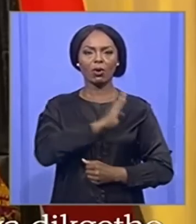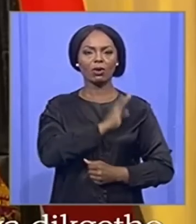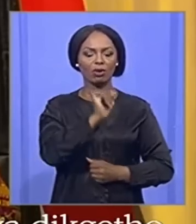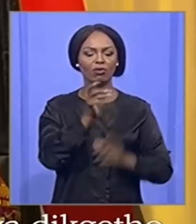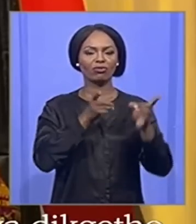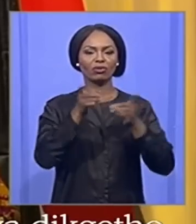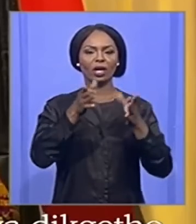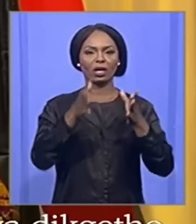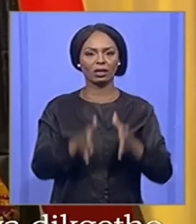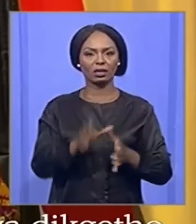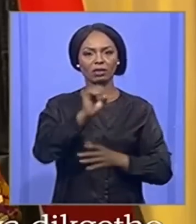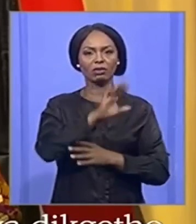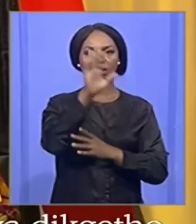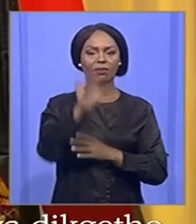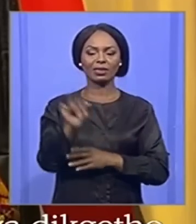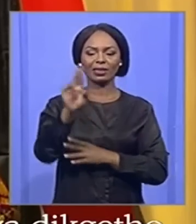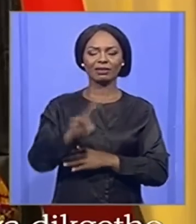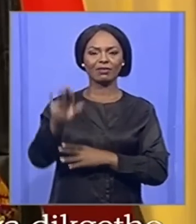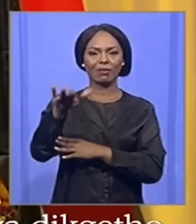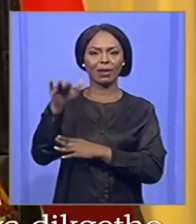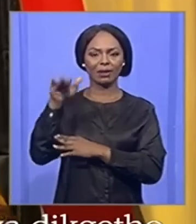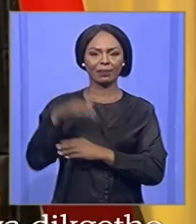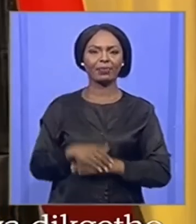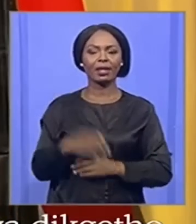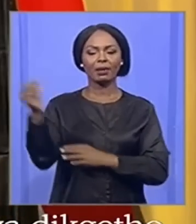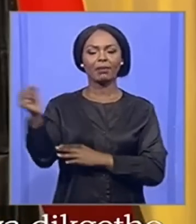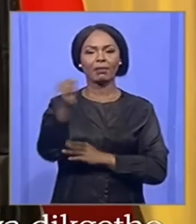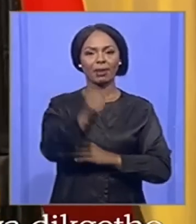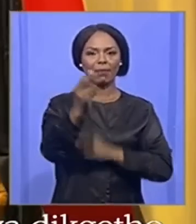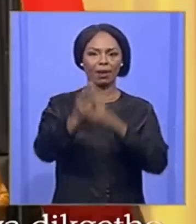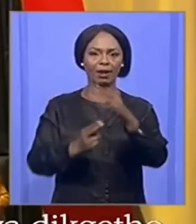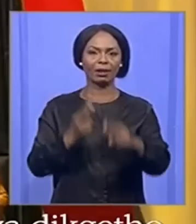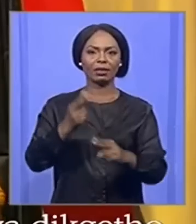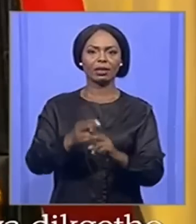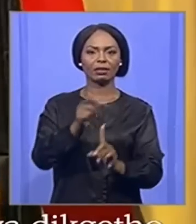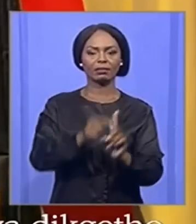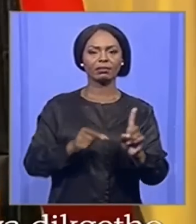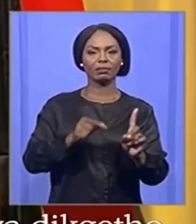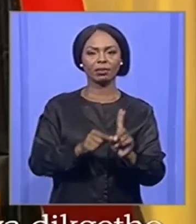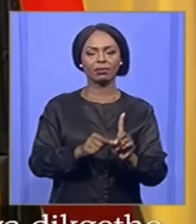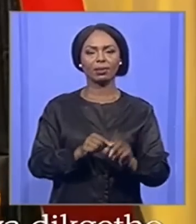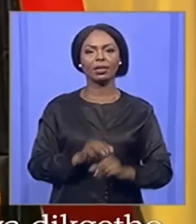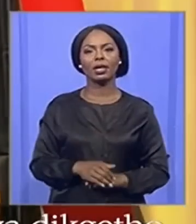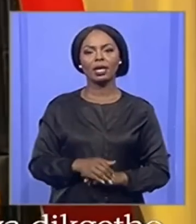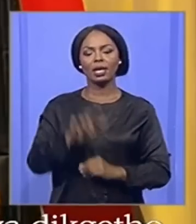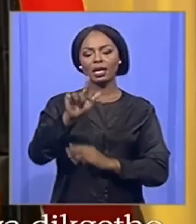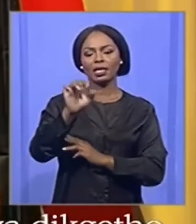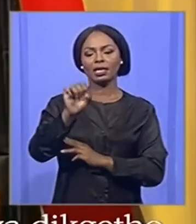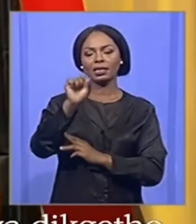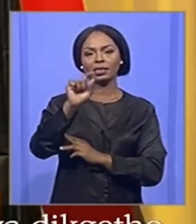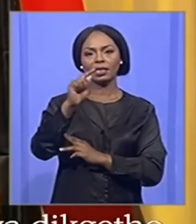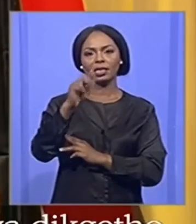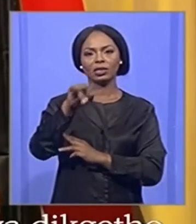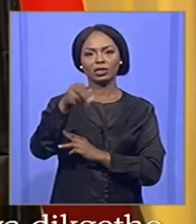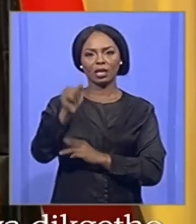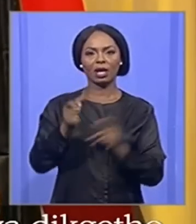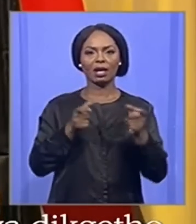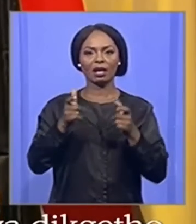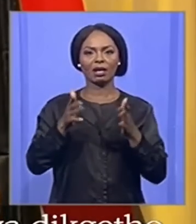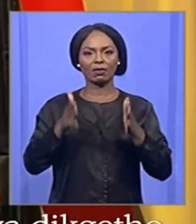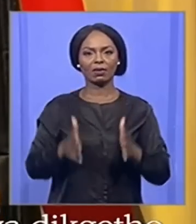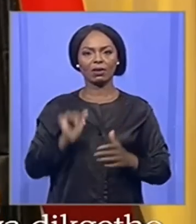South African Reserve Bank, reappointed Mr. Elias Lesetja Kganyago as Governor of the South African